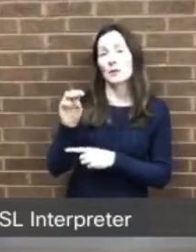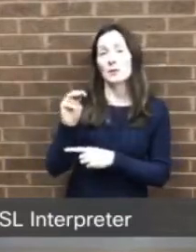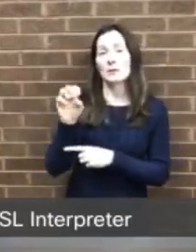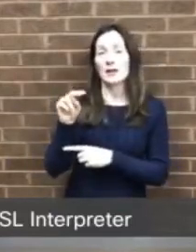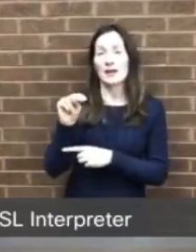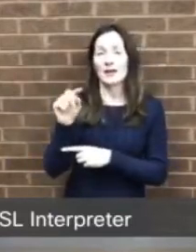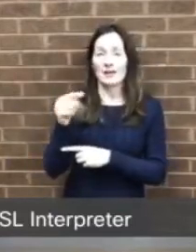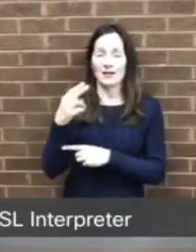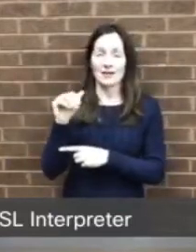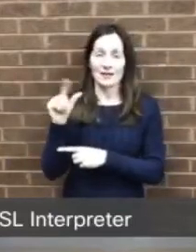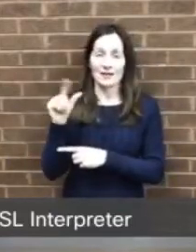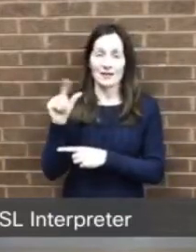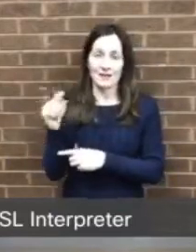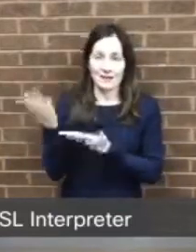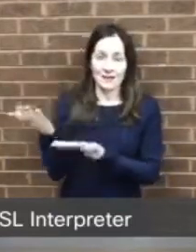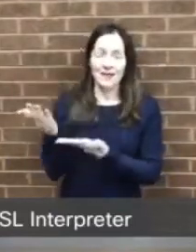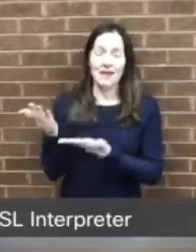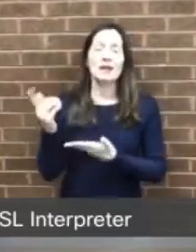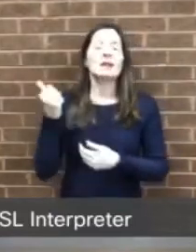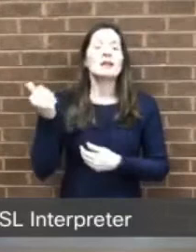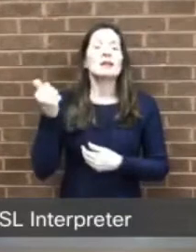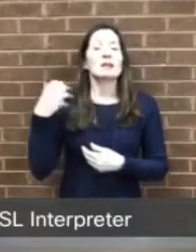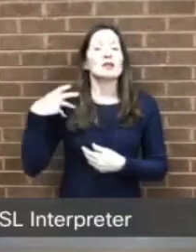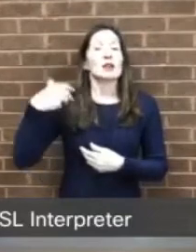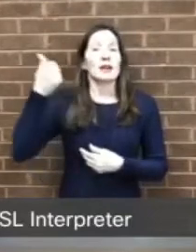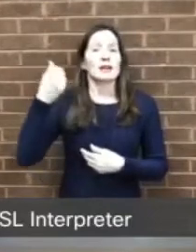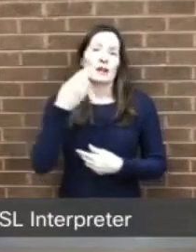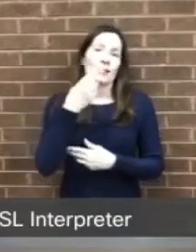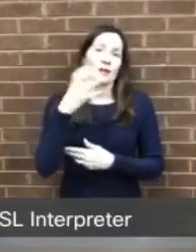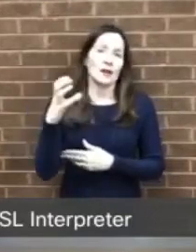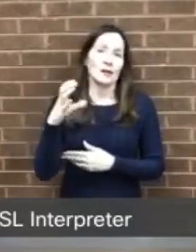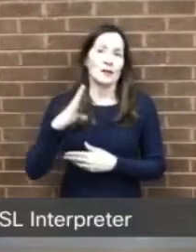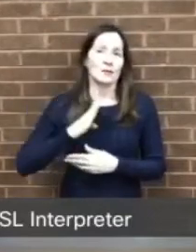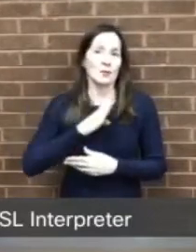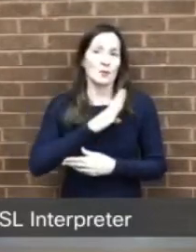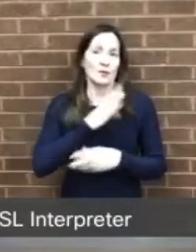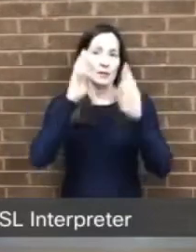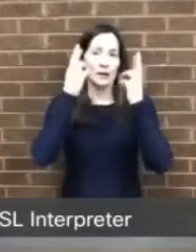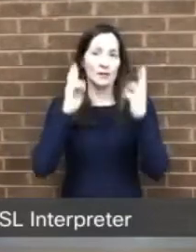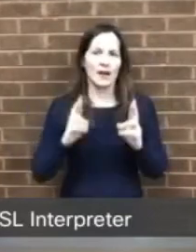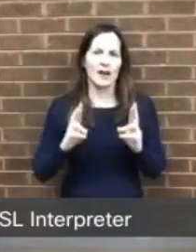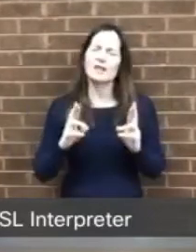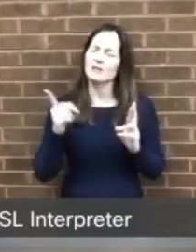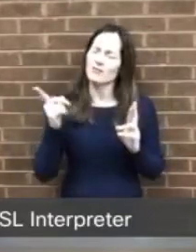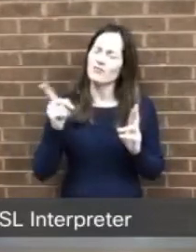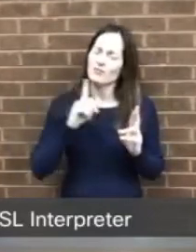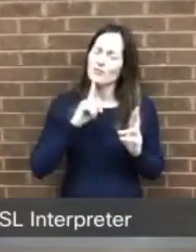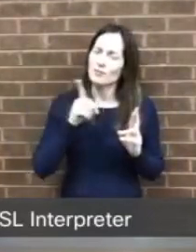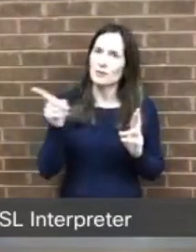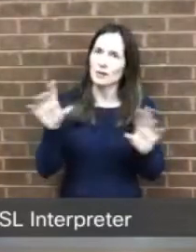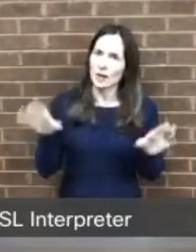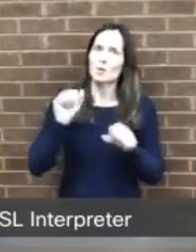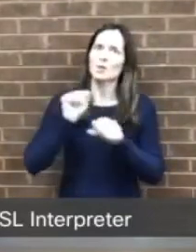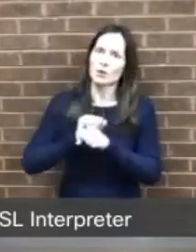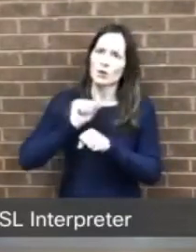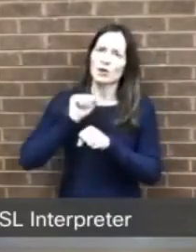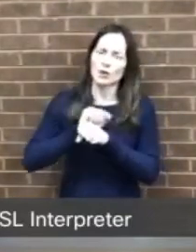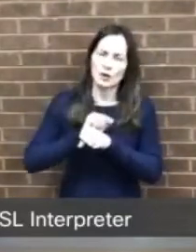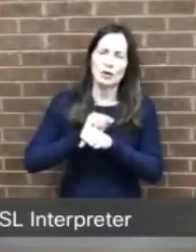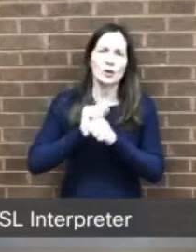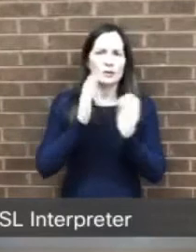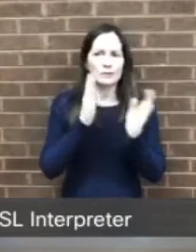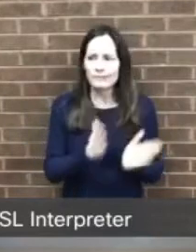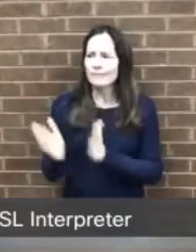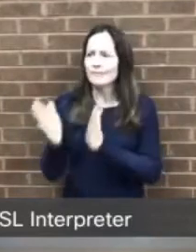Chavirim. She is the chair of the Howard County Board of Rabbis. She's the one who really does the work, puts together the agendas, and gets the